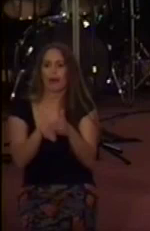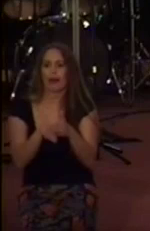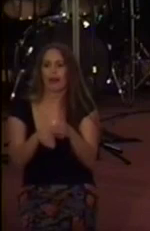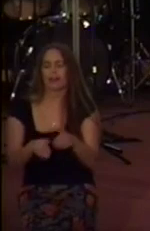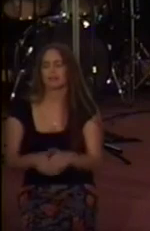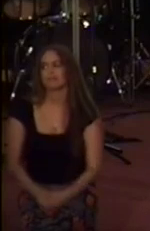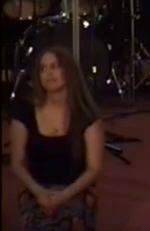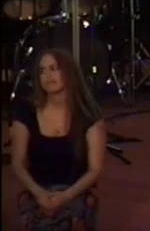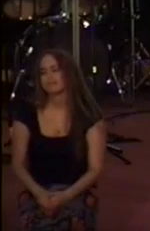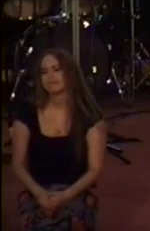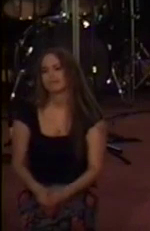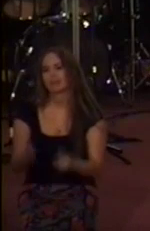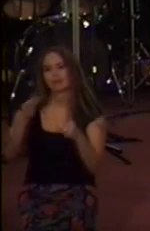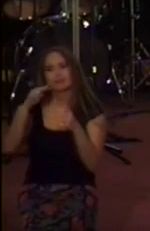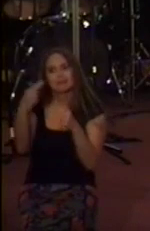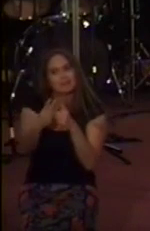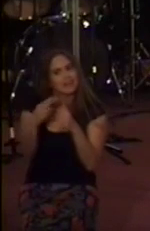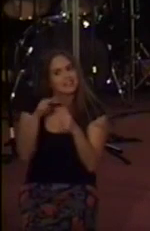All your perspective.